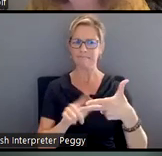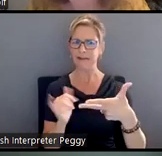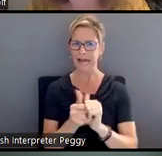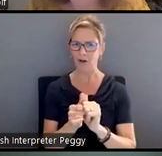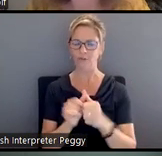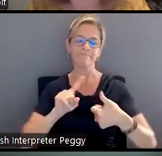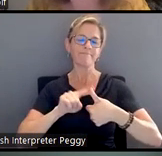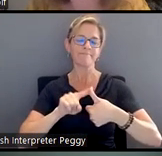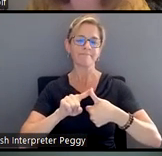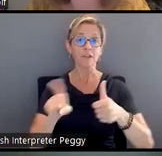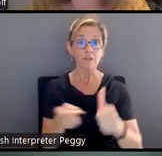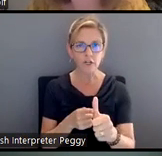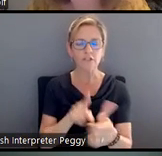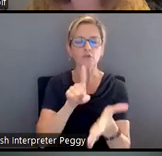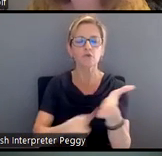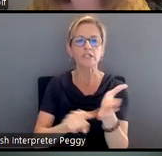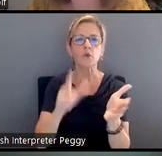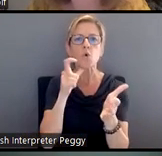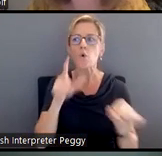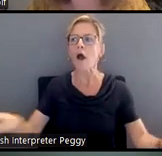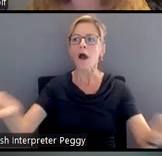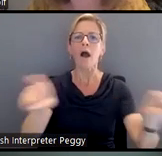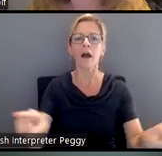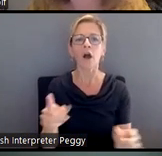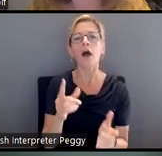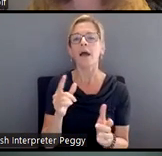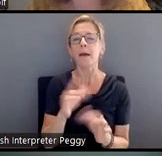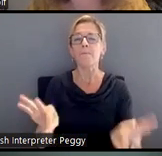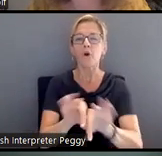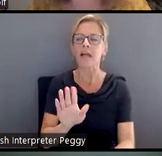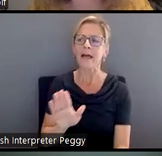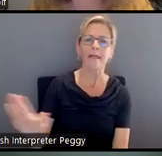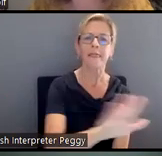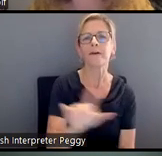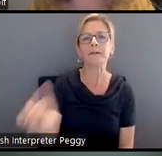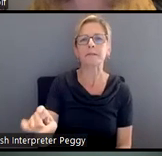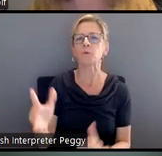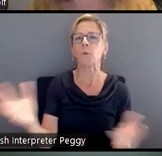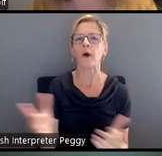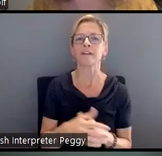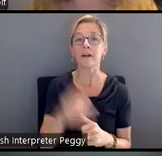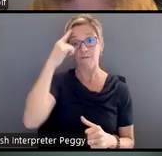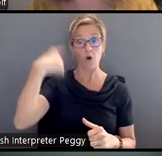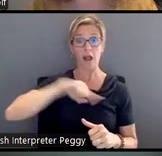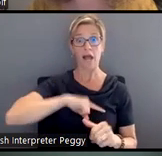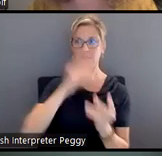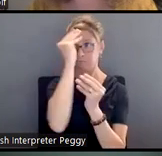the people in our target audience even need in order to have an understanding of what we can provide?